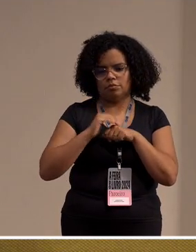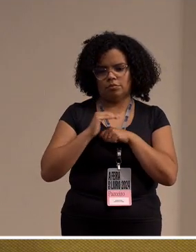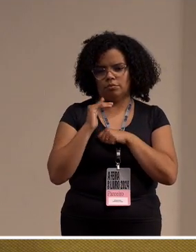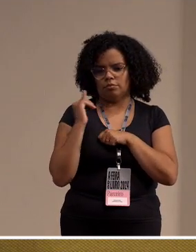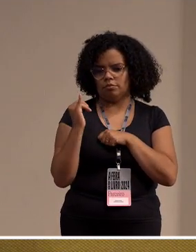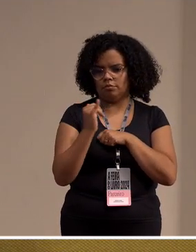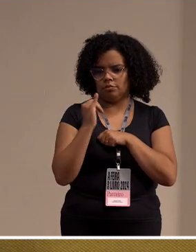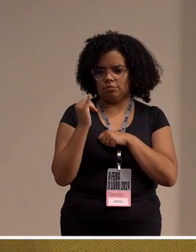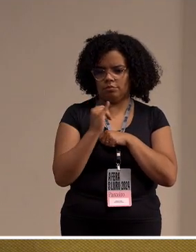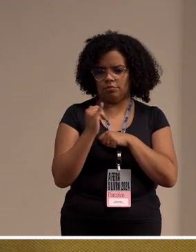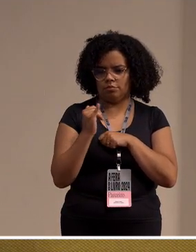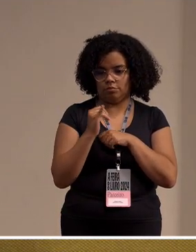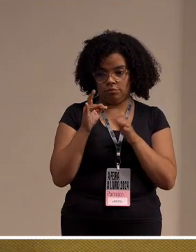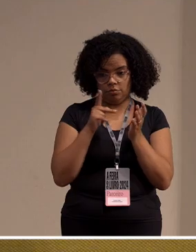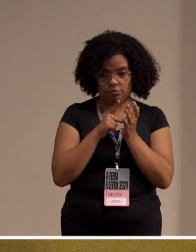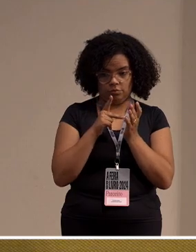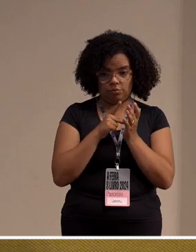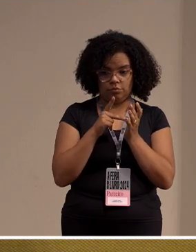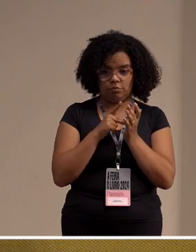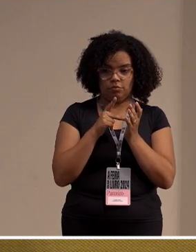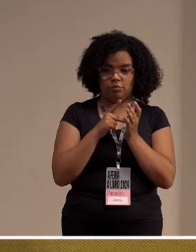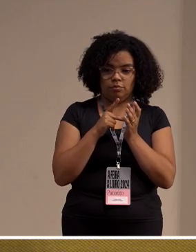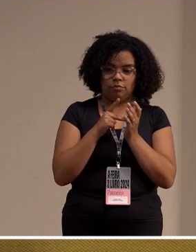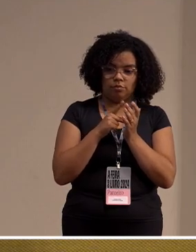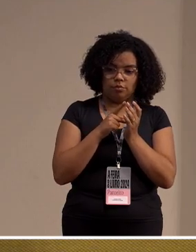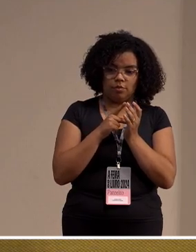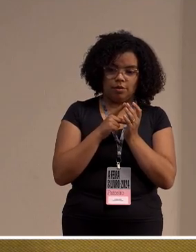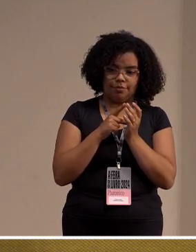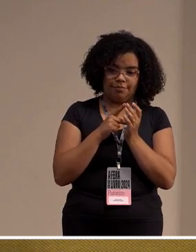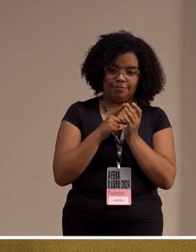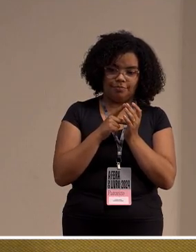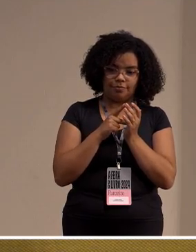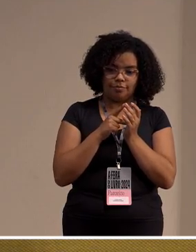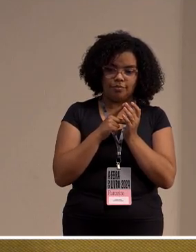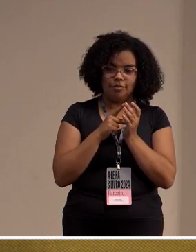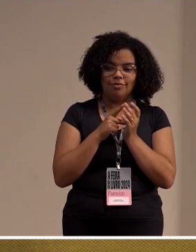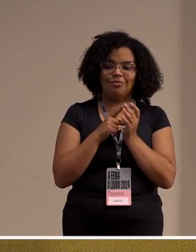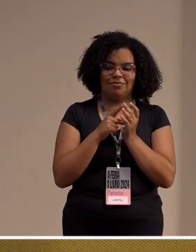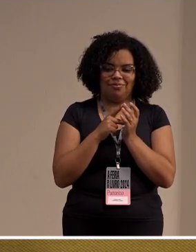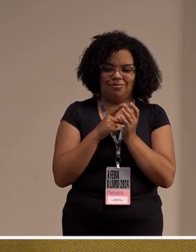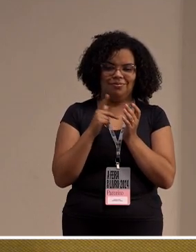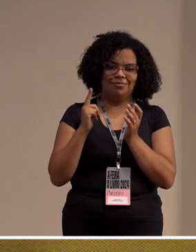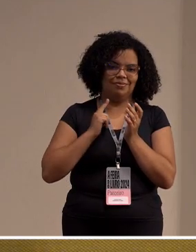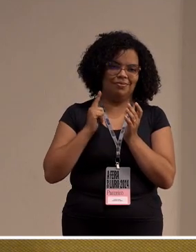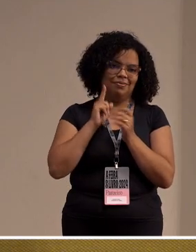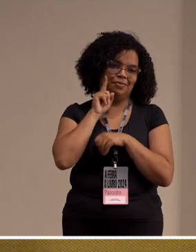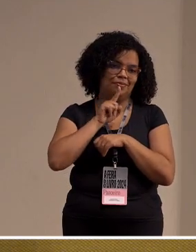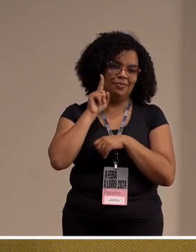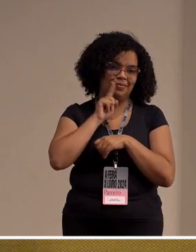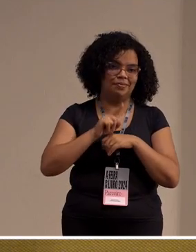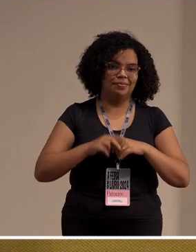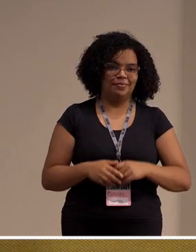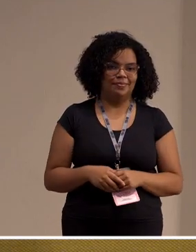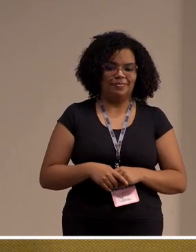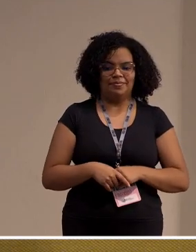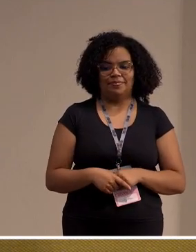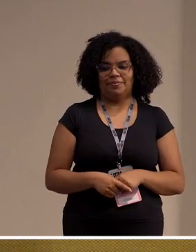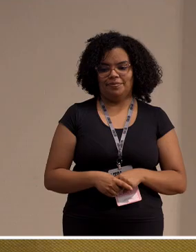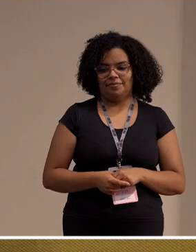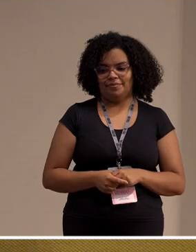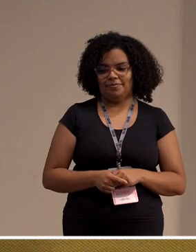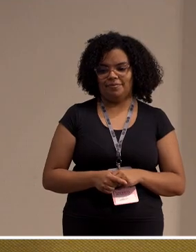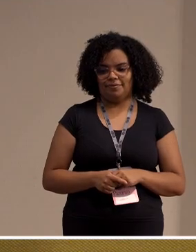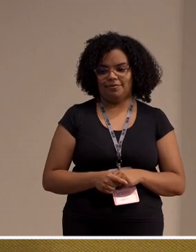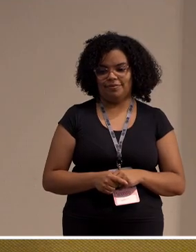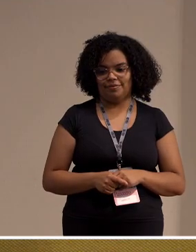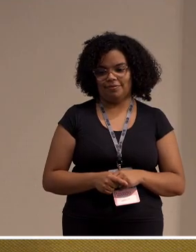do in the United States, there's this saying, journalists want to or should want to afflict the